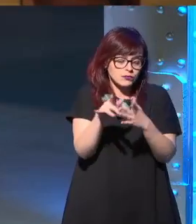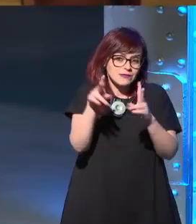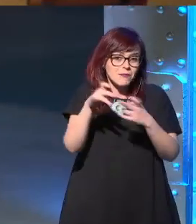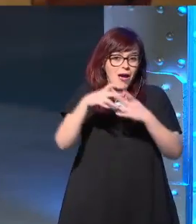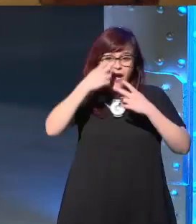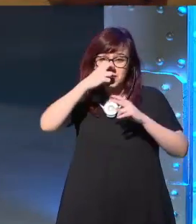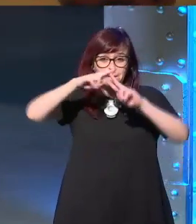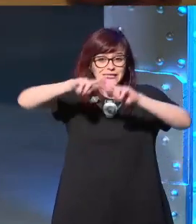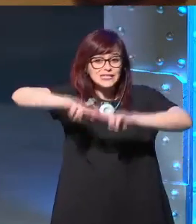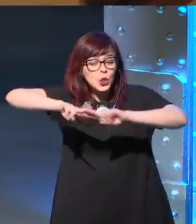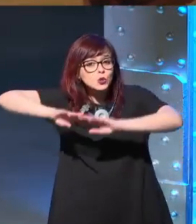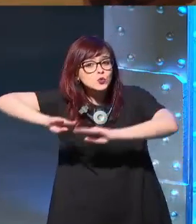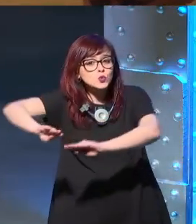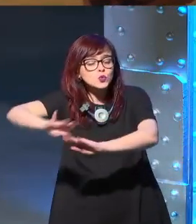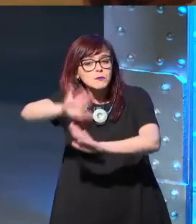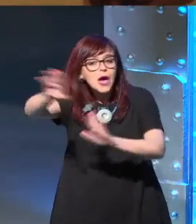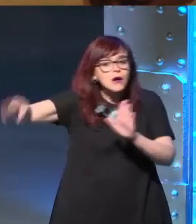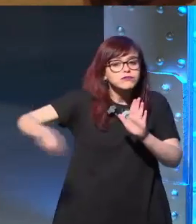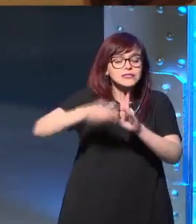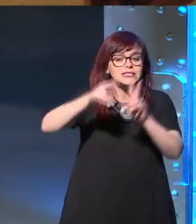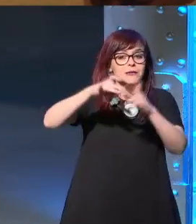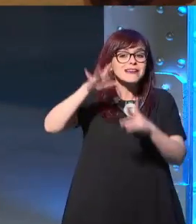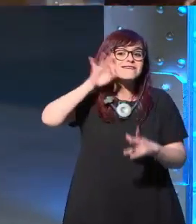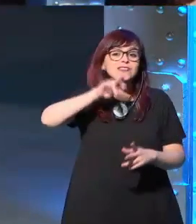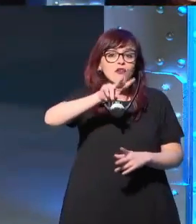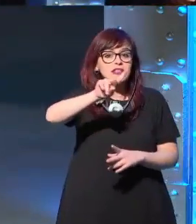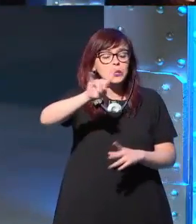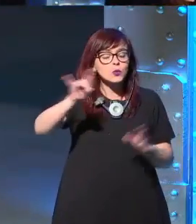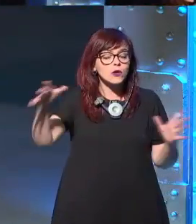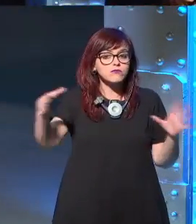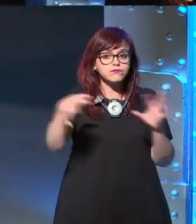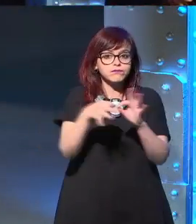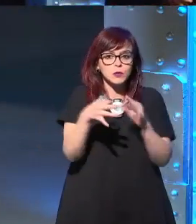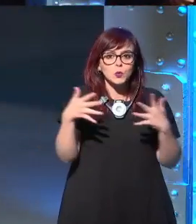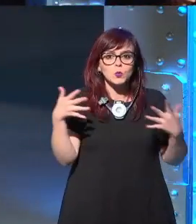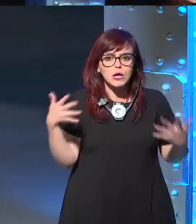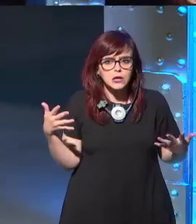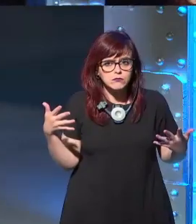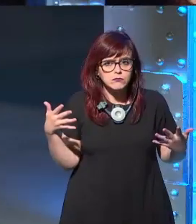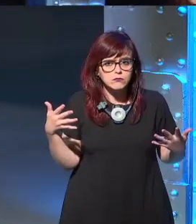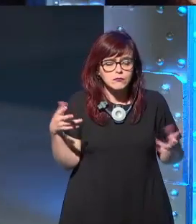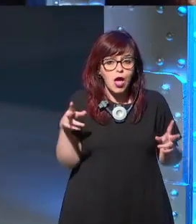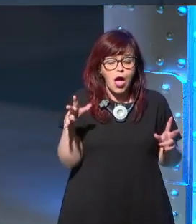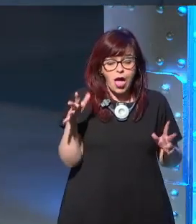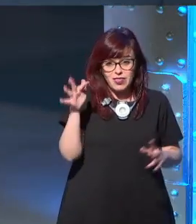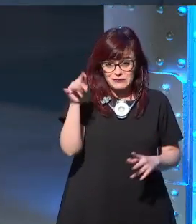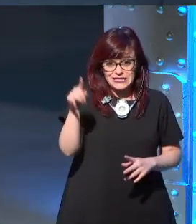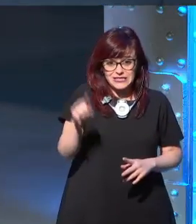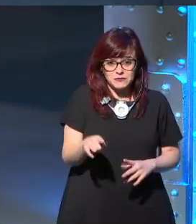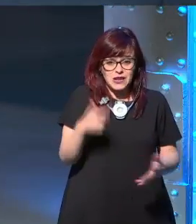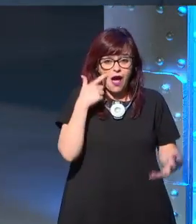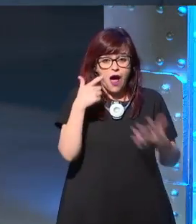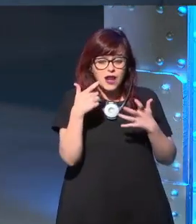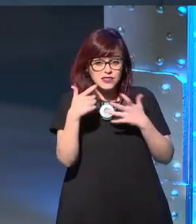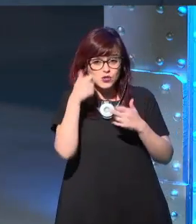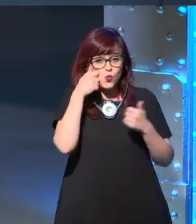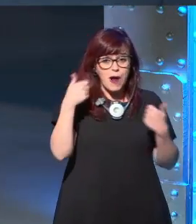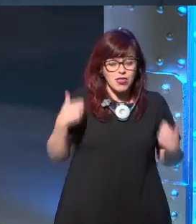education in the 21st century? Well, besides the question of arts and humanities